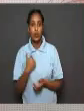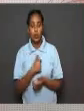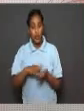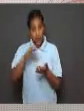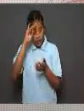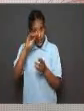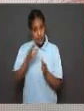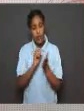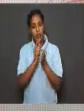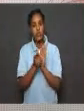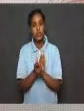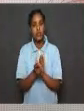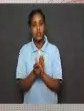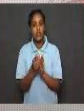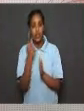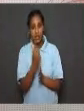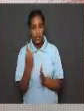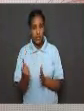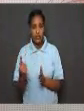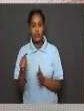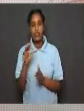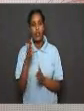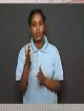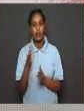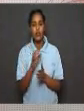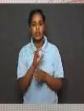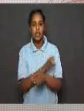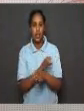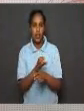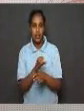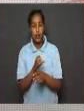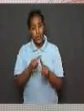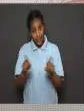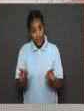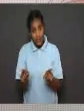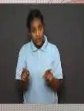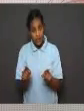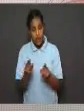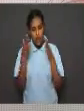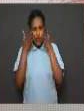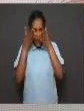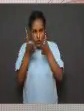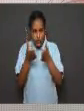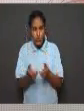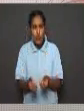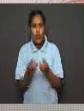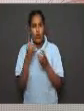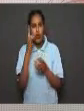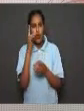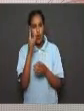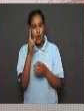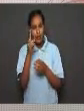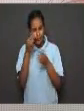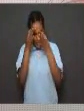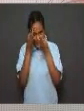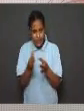learn examples of each type of cell, but focus more on one